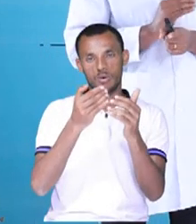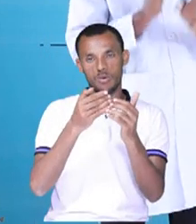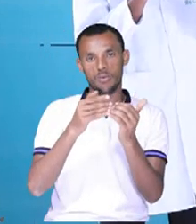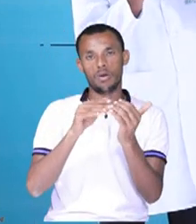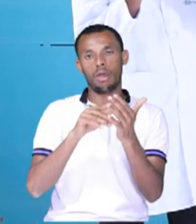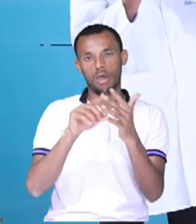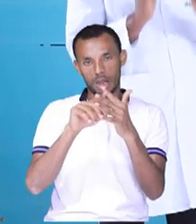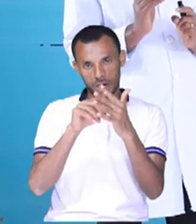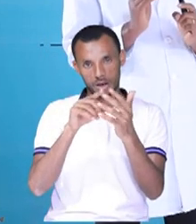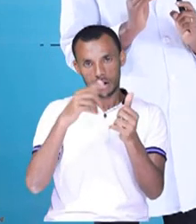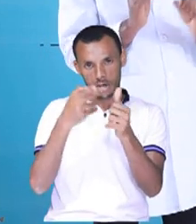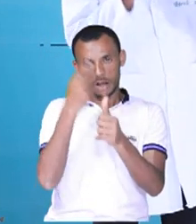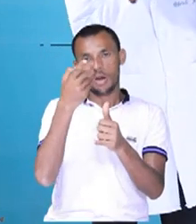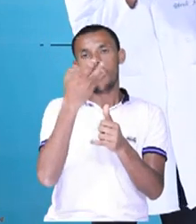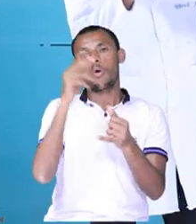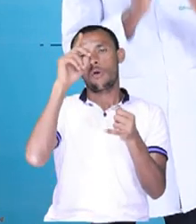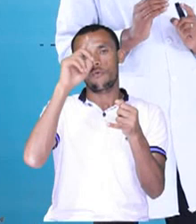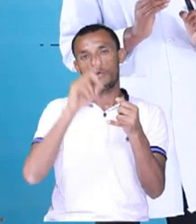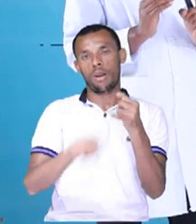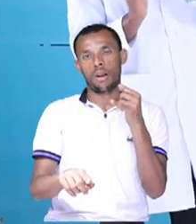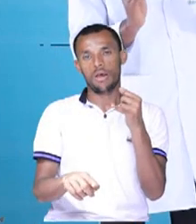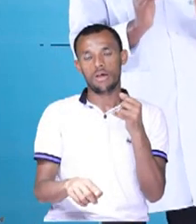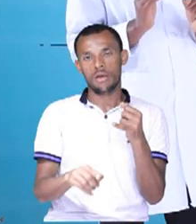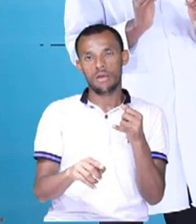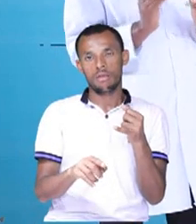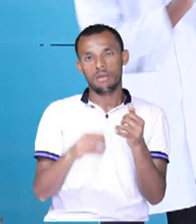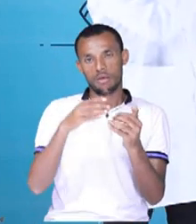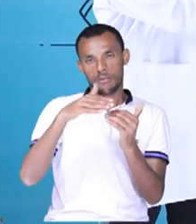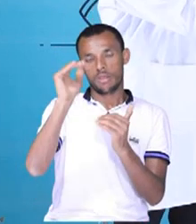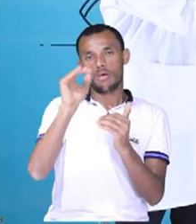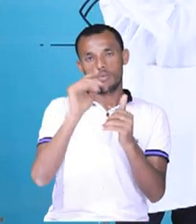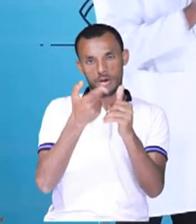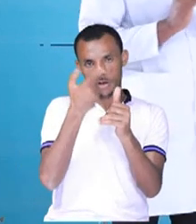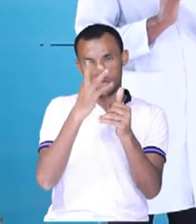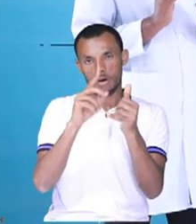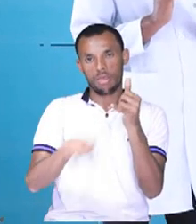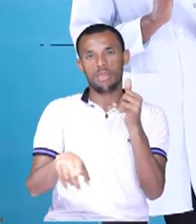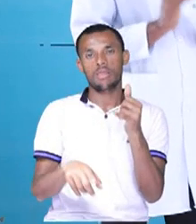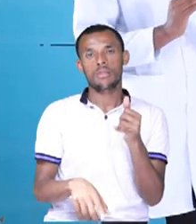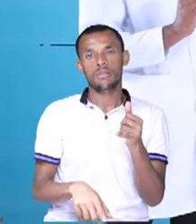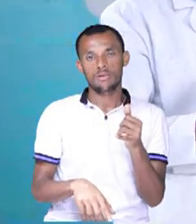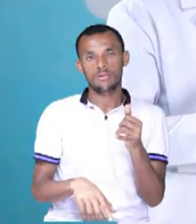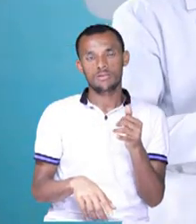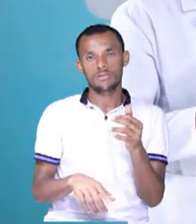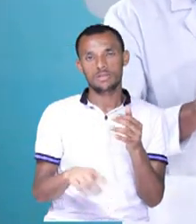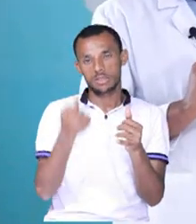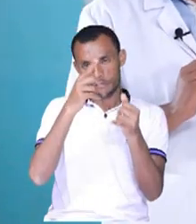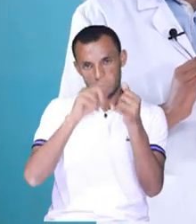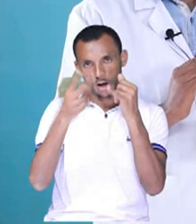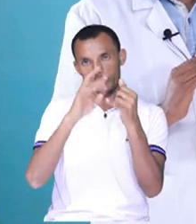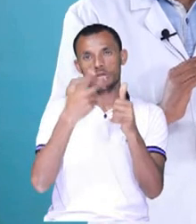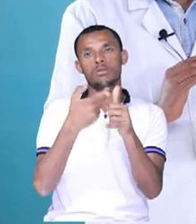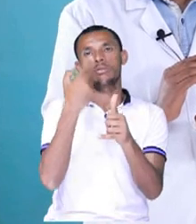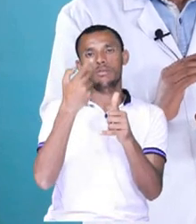final concentration? For A, for reactant A, which one is greater? Reactant concentration or the final